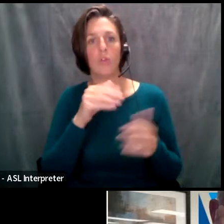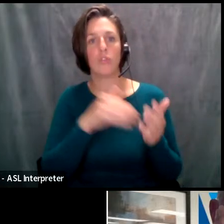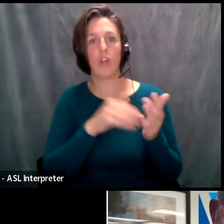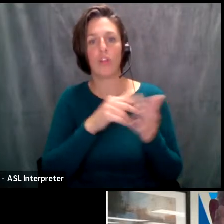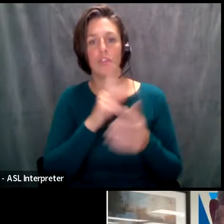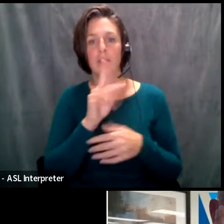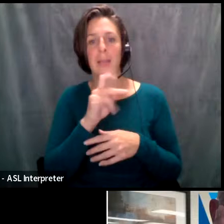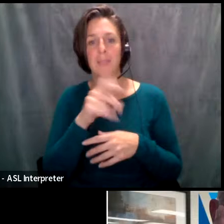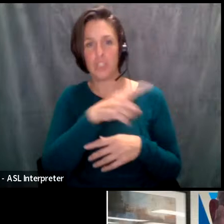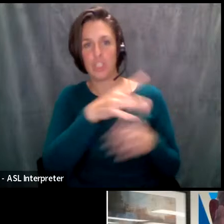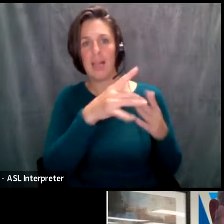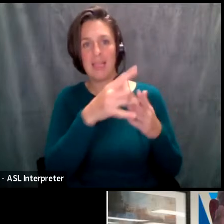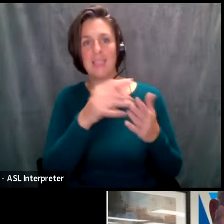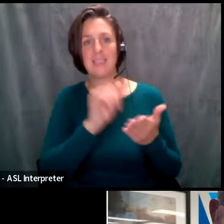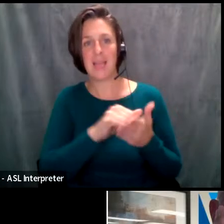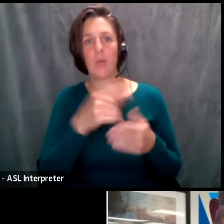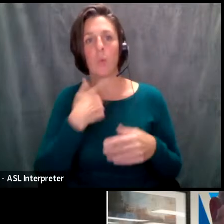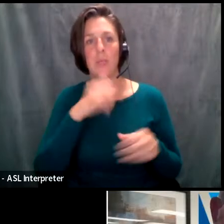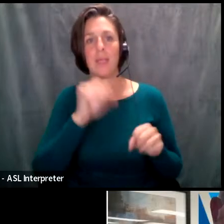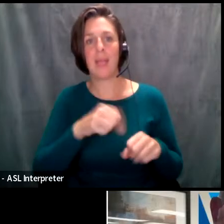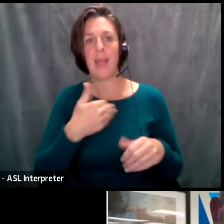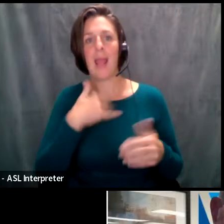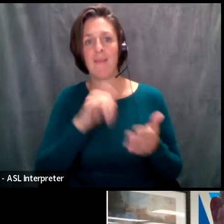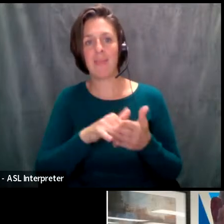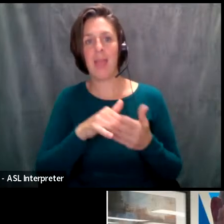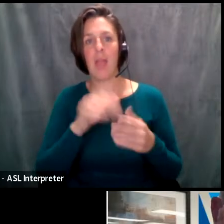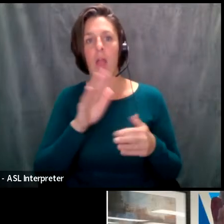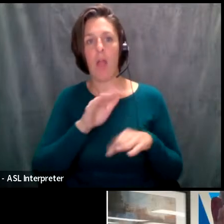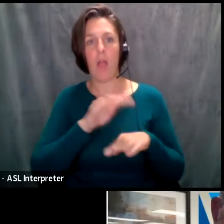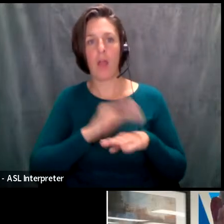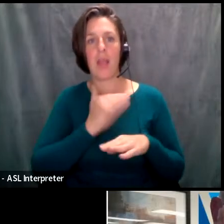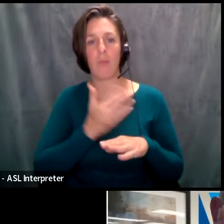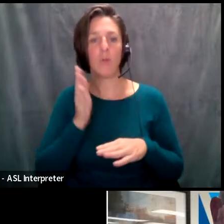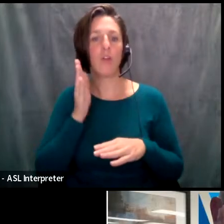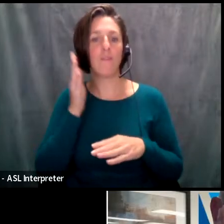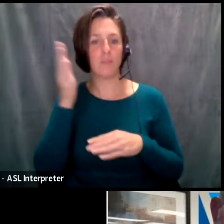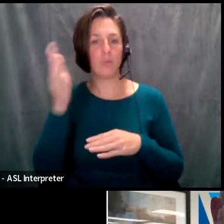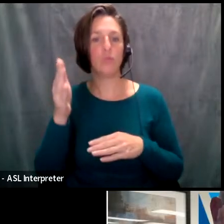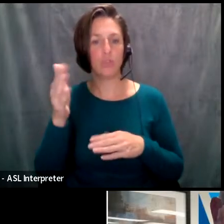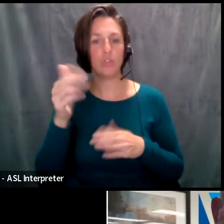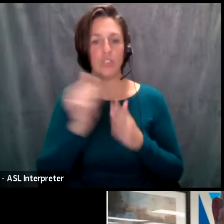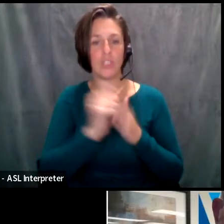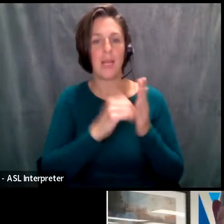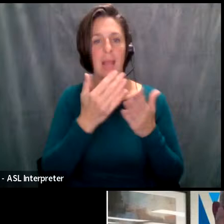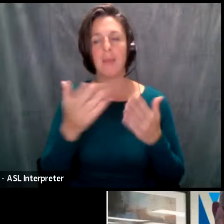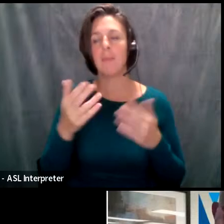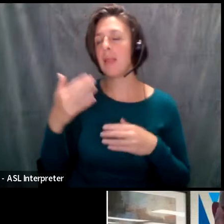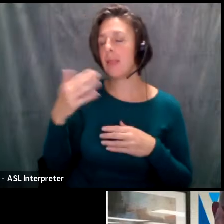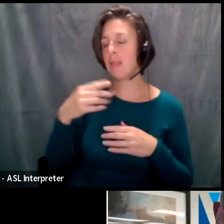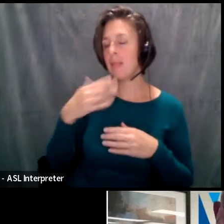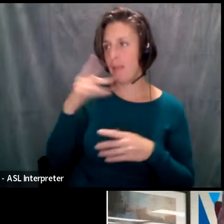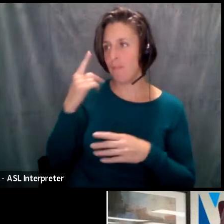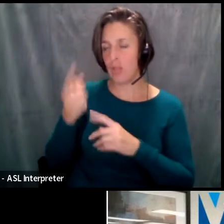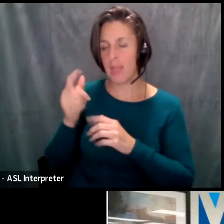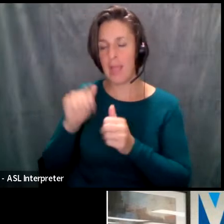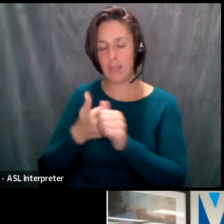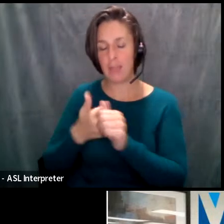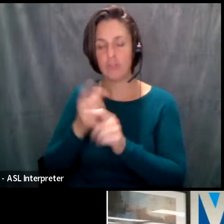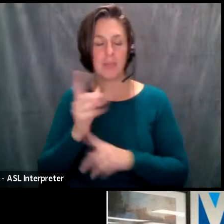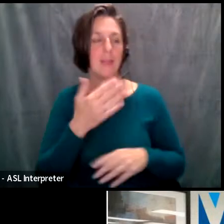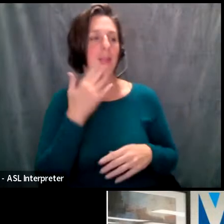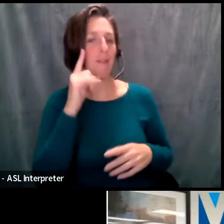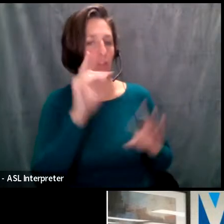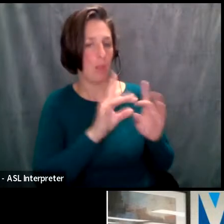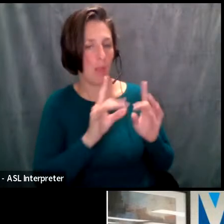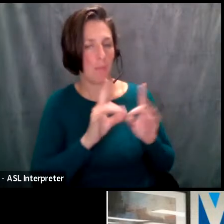that. We can have that on our future agenda item. Okay. Thank you for the extra. Thank you for your comments. Thank you. Okay, are there any